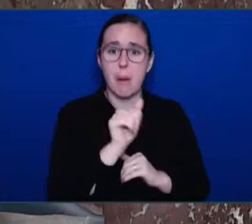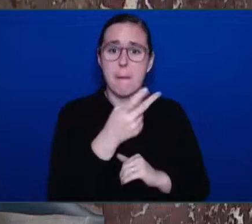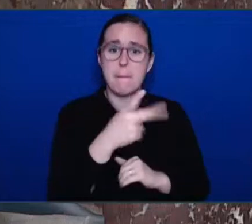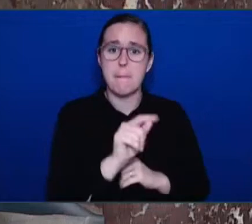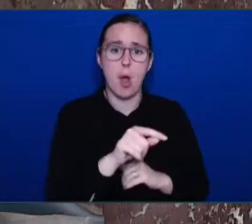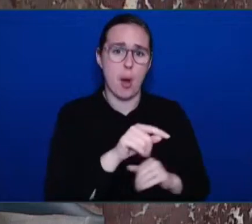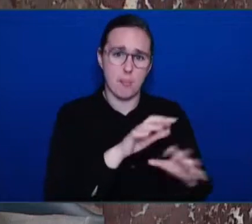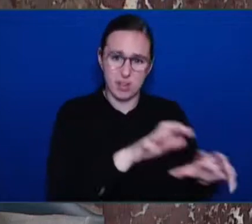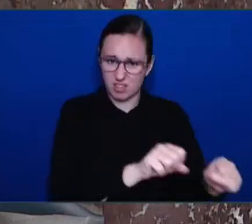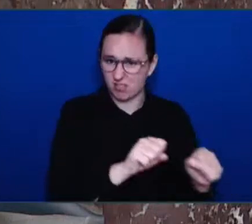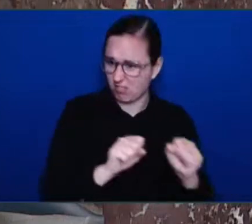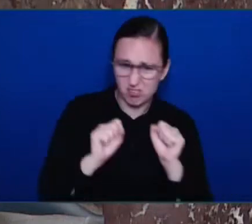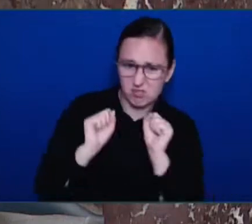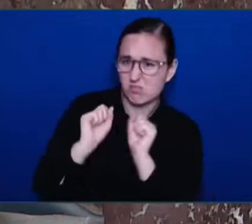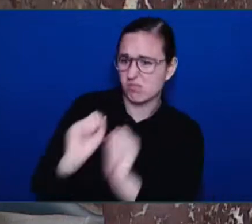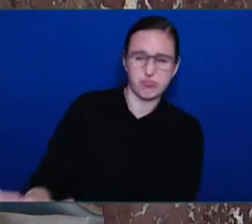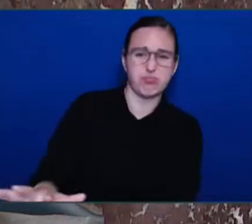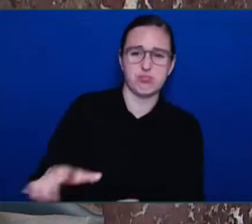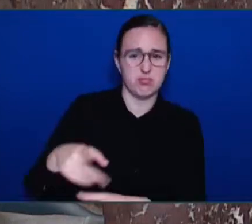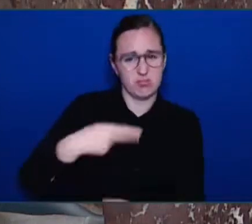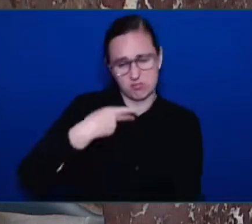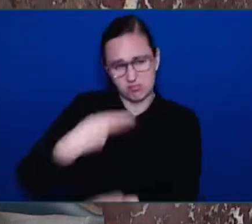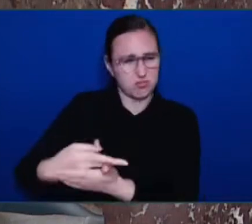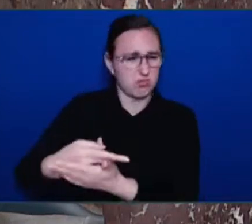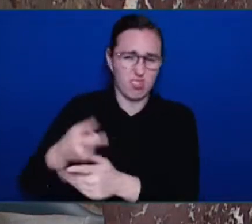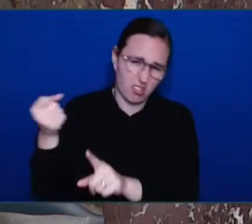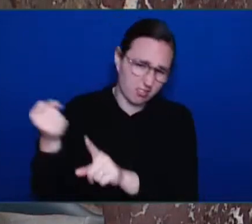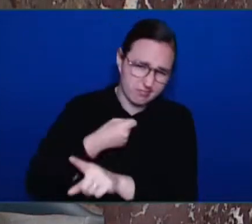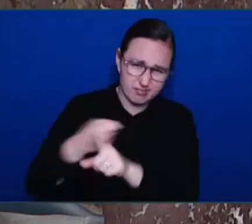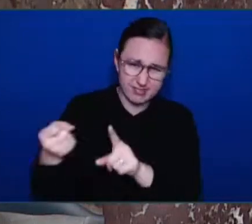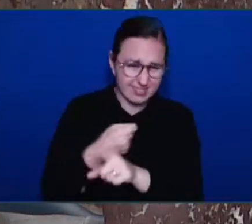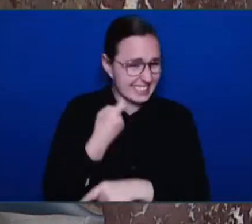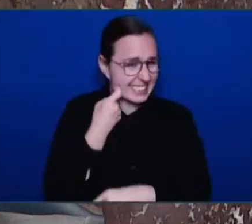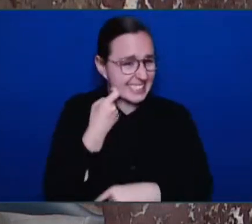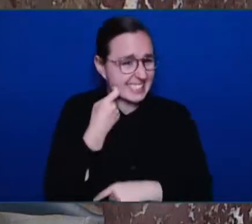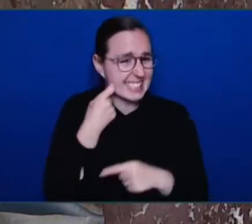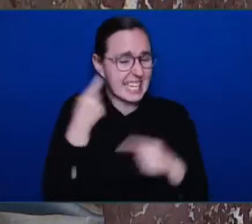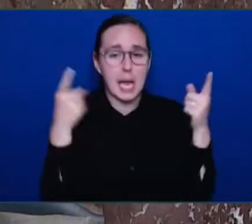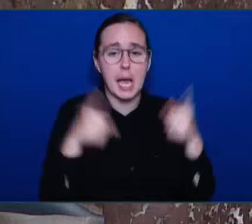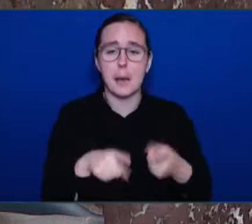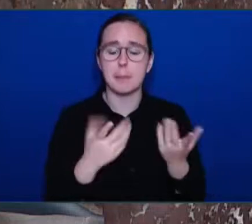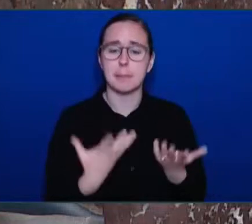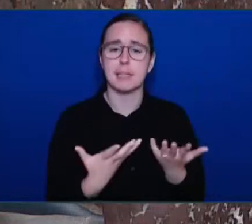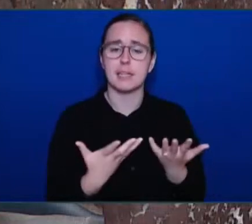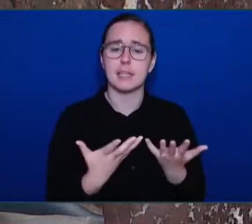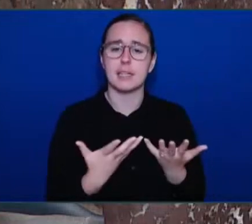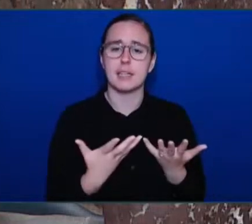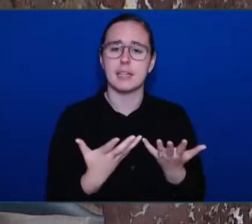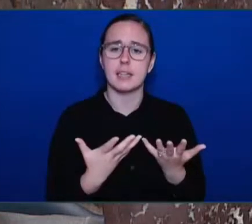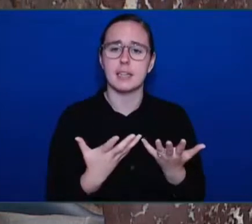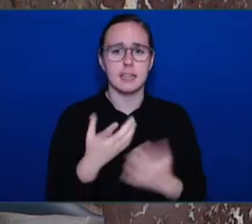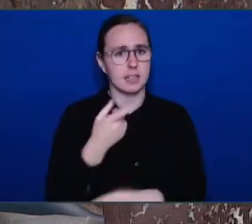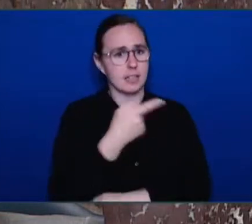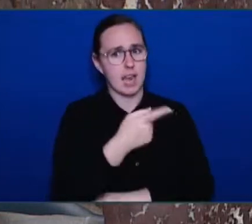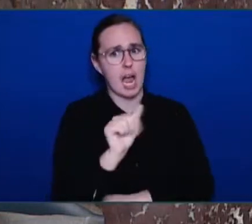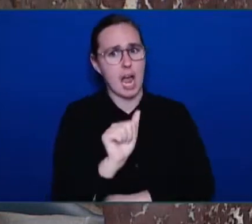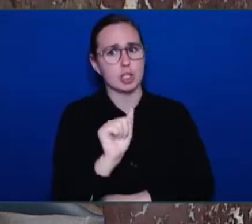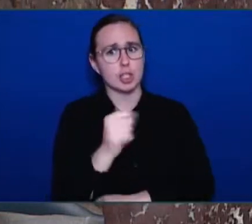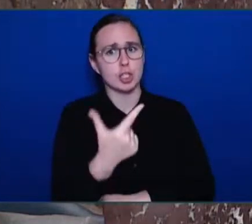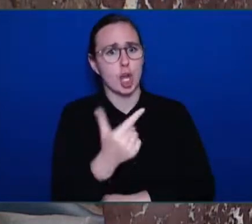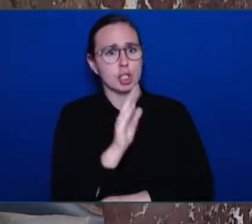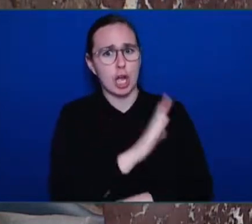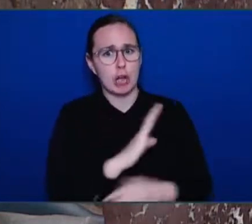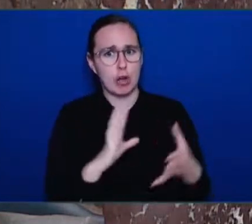of the Attorney General are not very comforting for the people that are experiencing this every single day. And the Vancouver police said